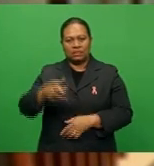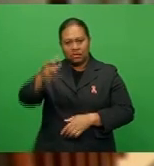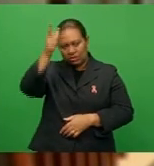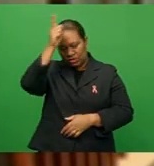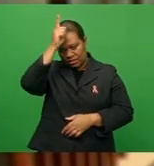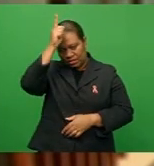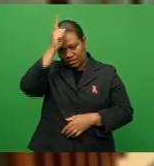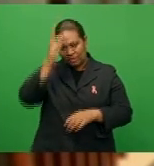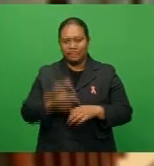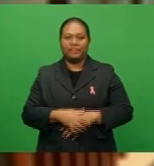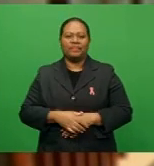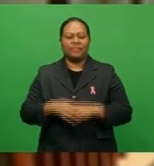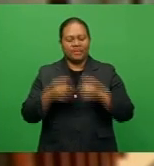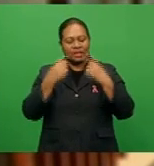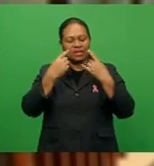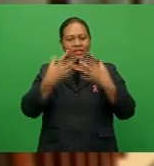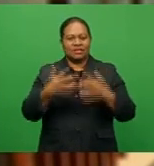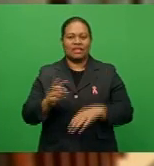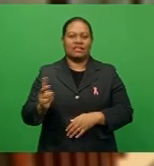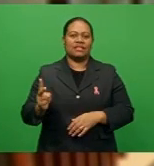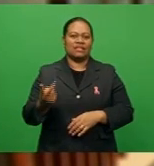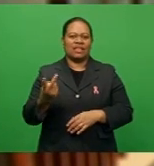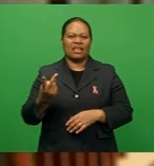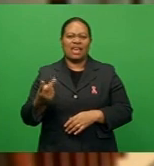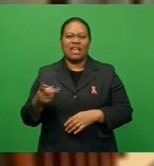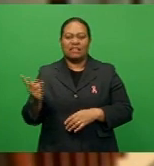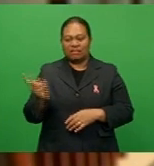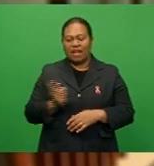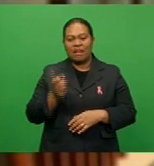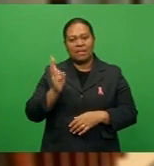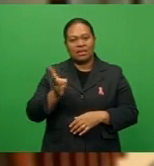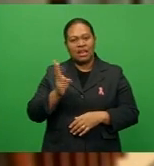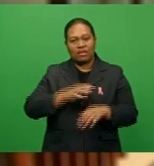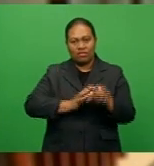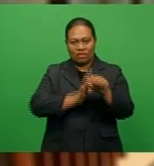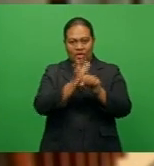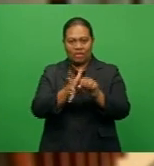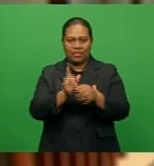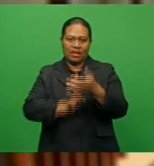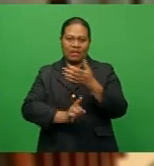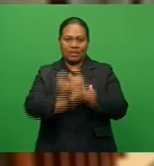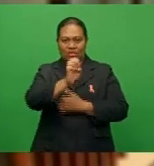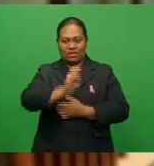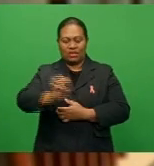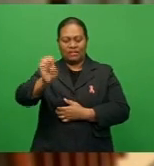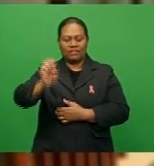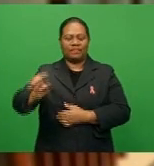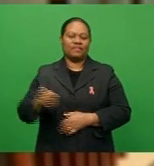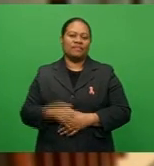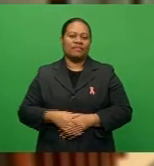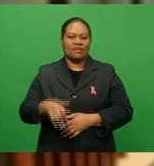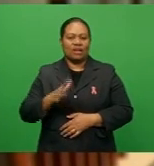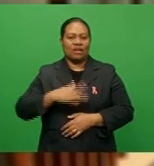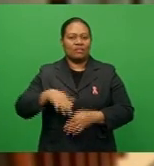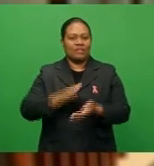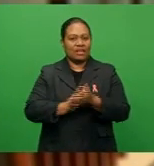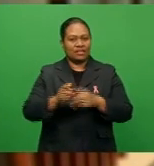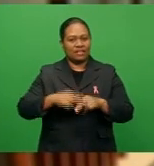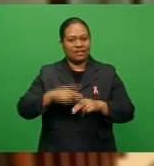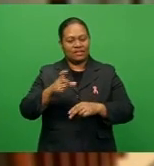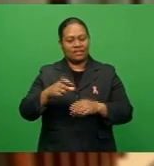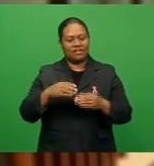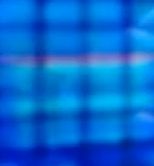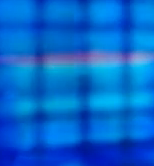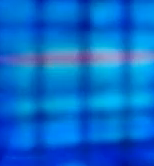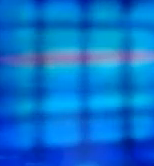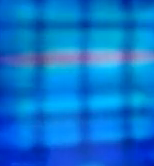lockdown yesterday as the second wave of coronavirus threatens Europe. That's all from HFC Bank for now.